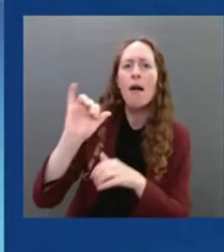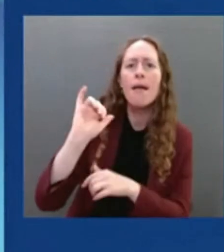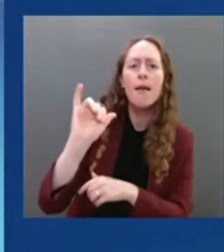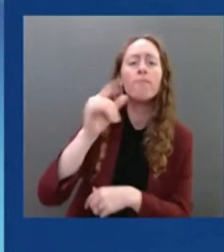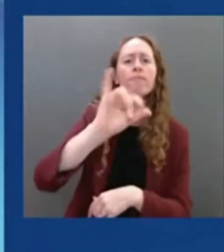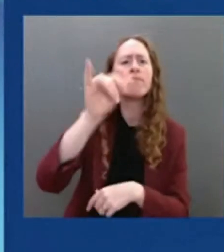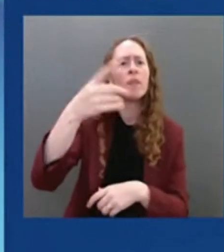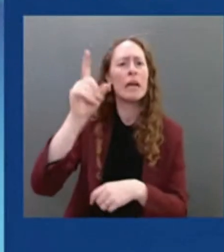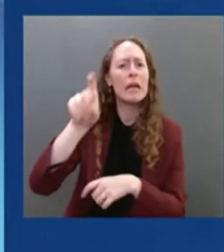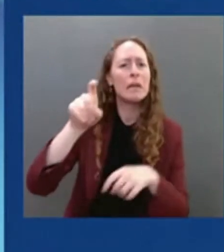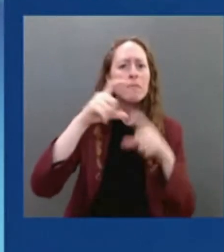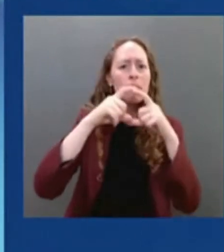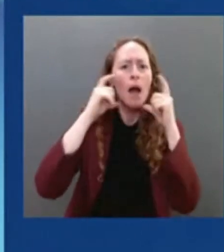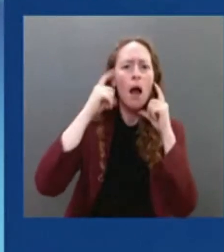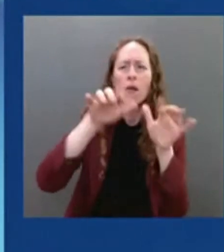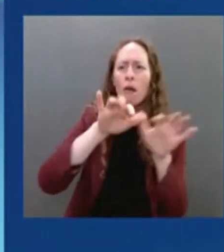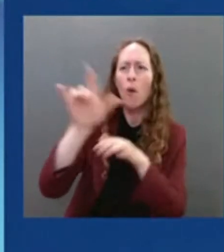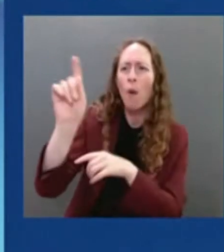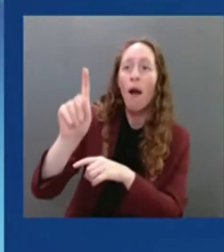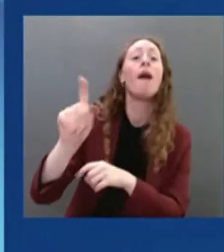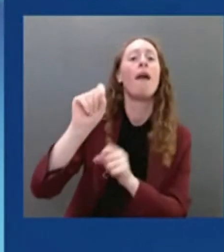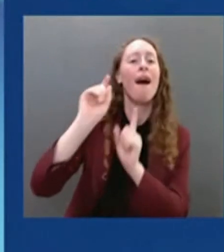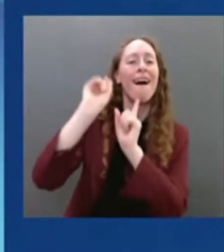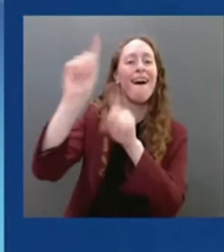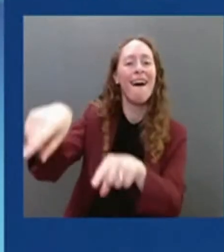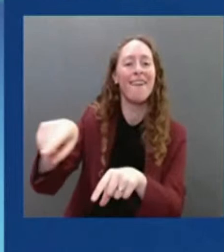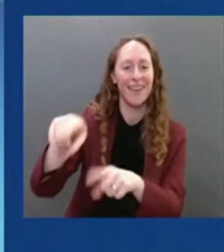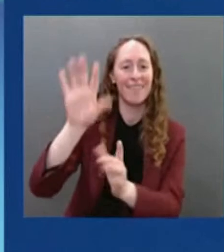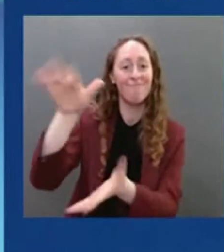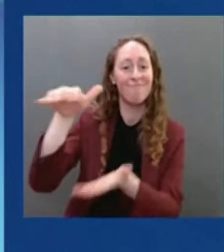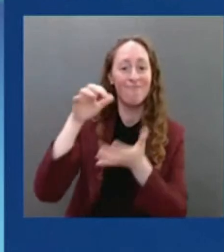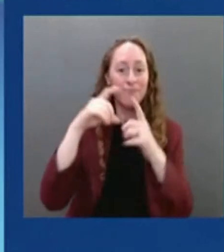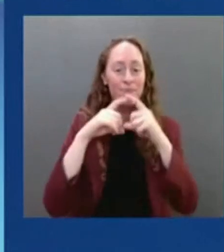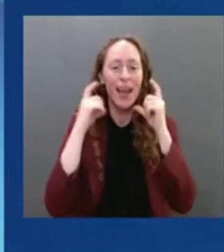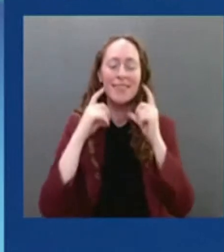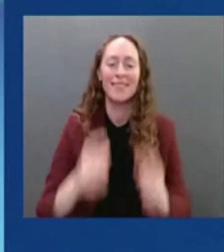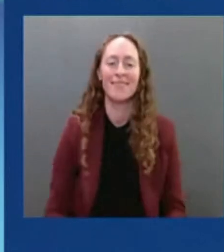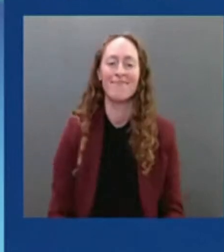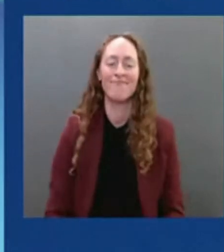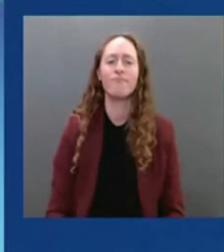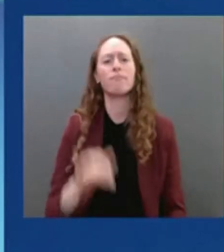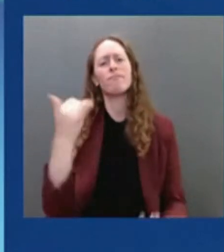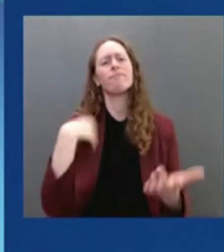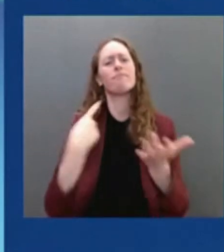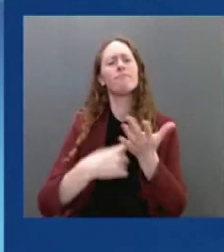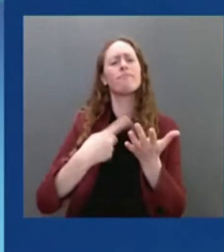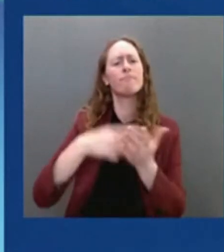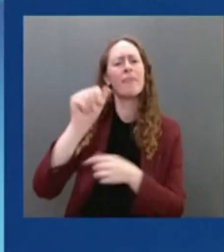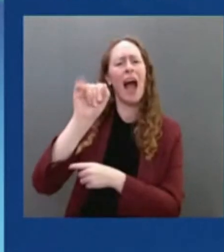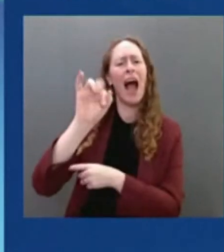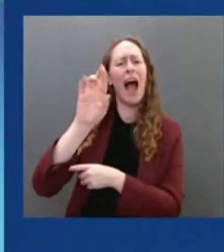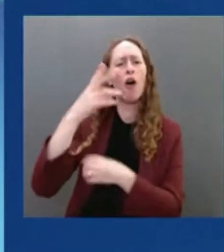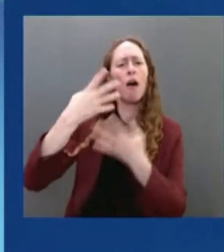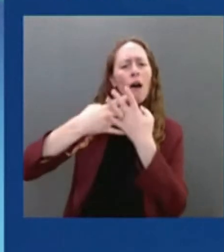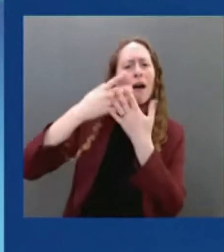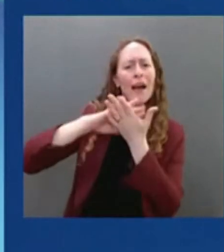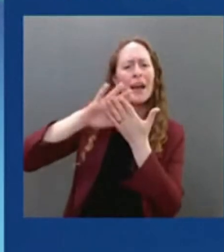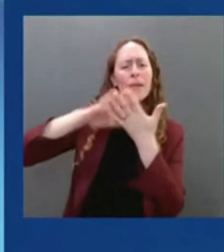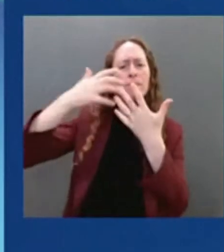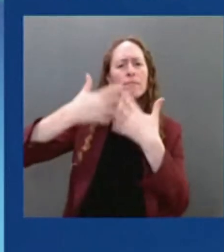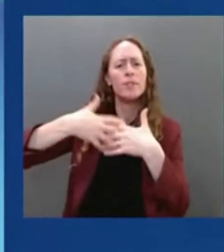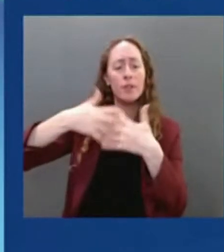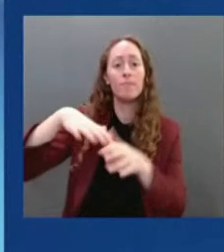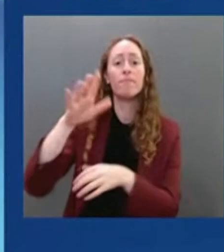ventilation. We know that improving indoor air quality by improving ventilation, putting in indoor air purifiers, they can make an